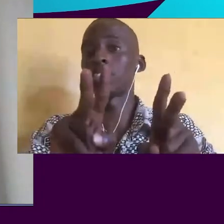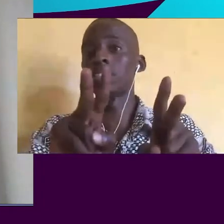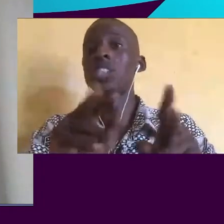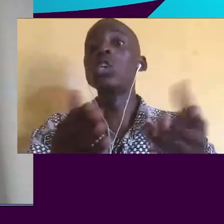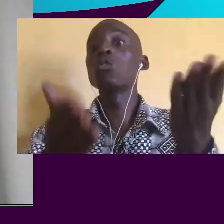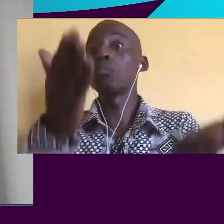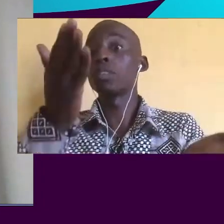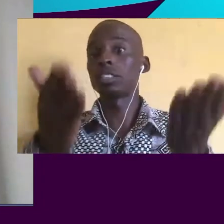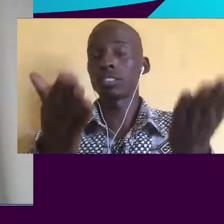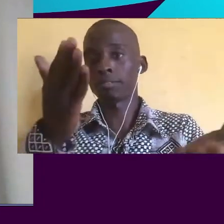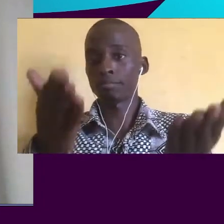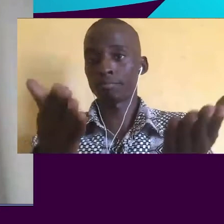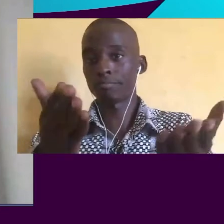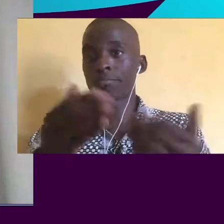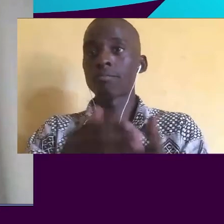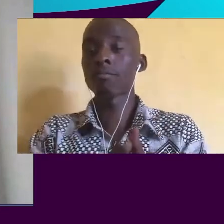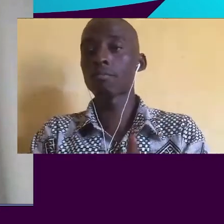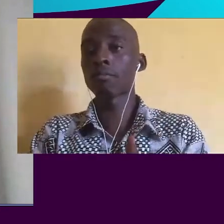don't know.